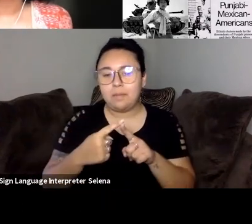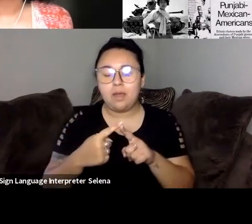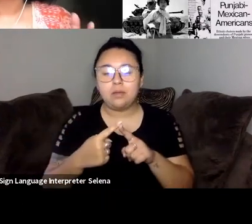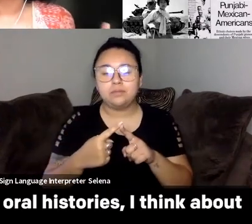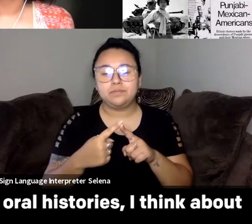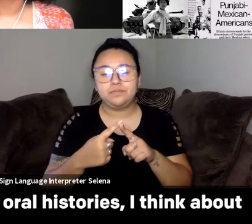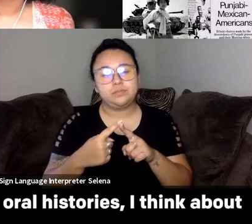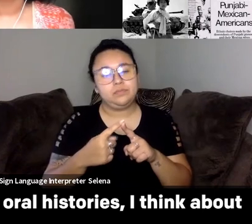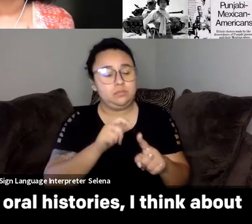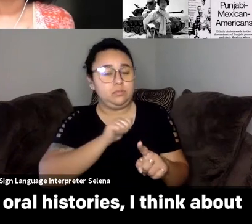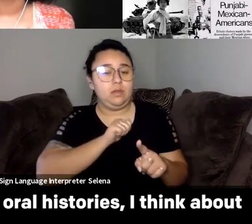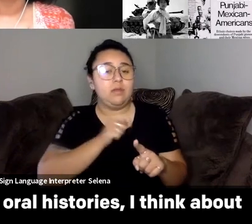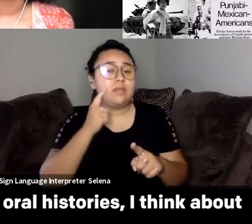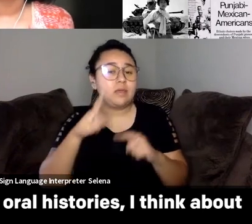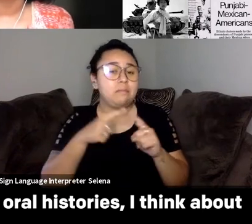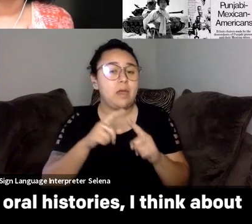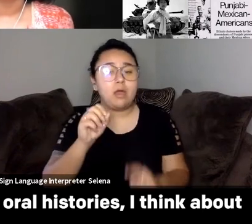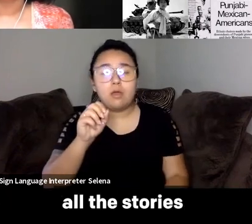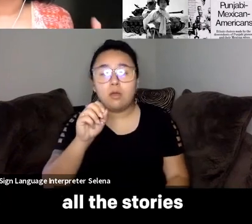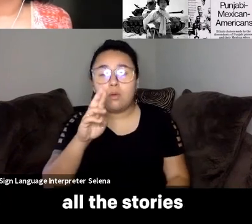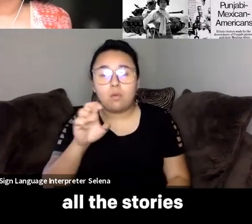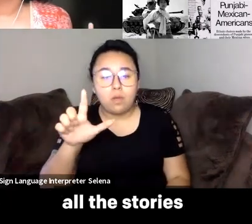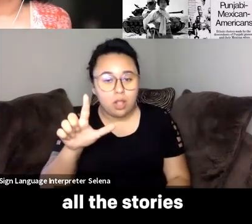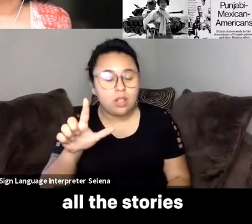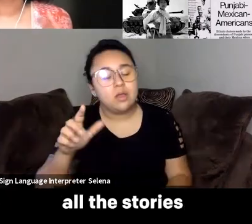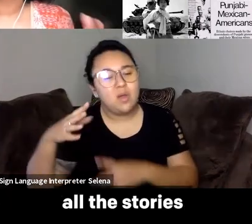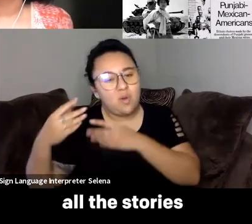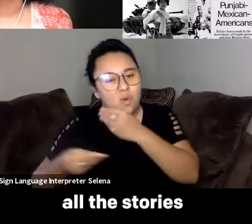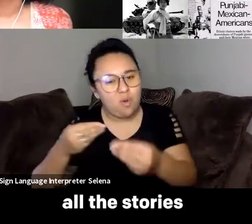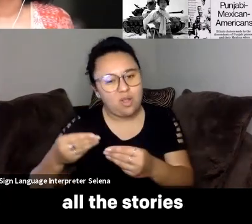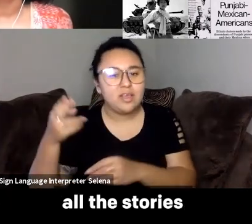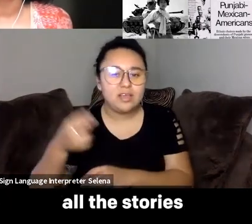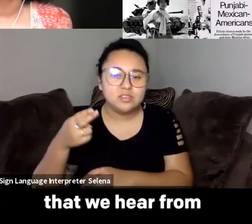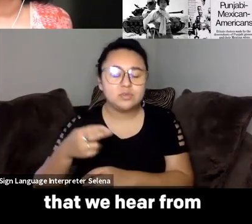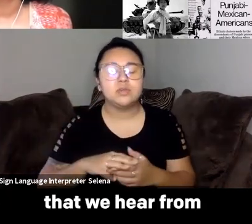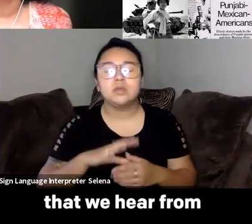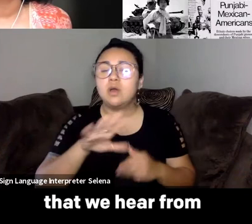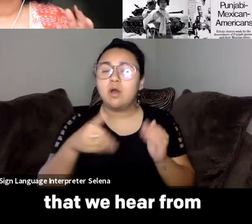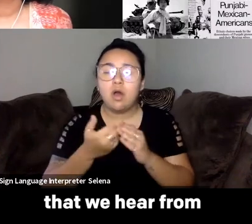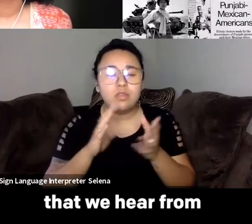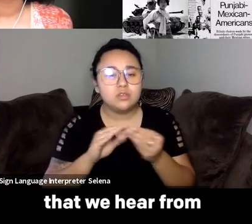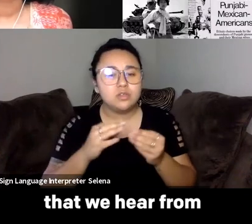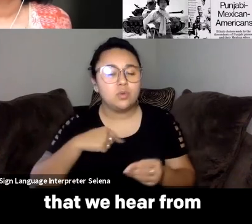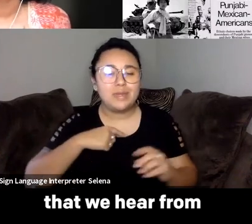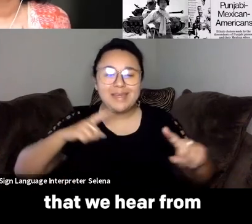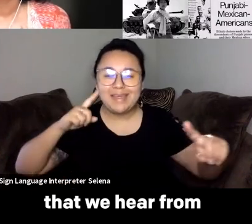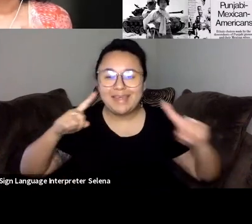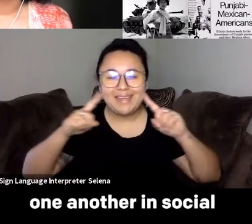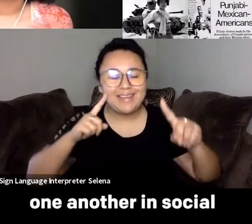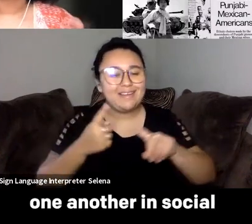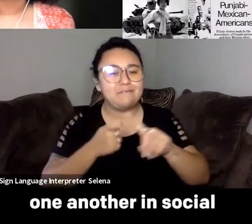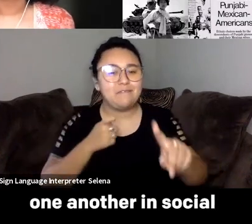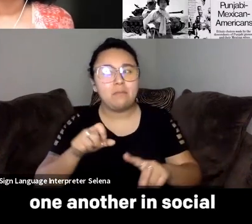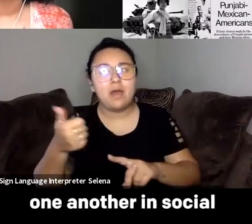I think about oral histories. I think about all the stories that we hear from